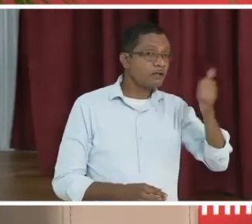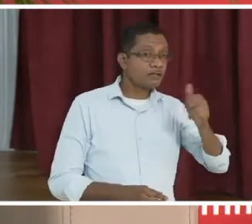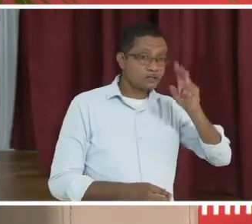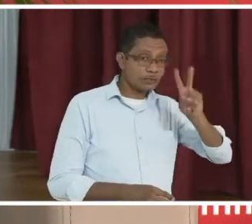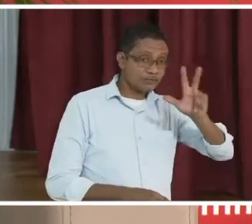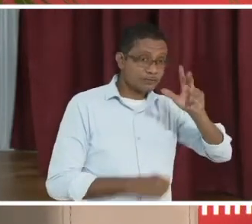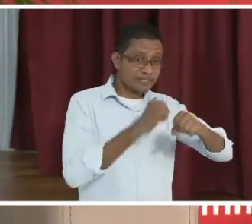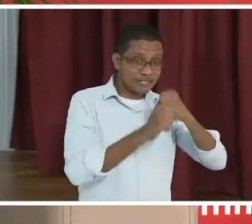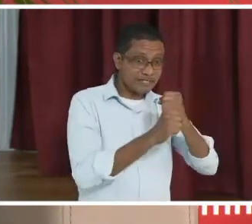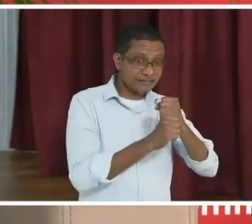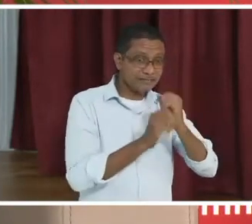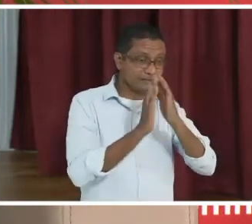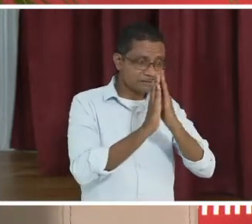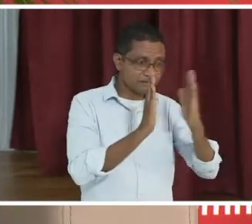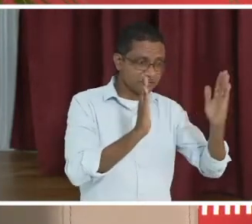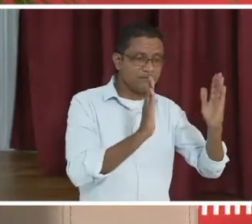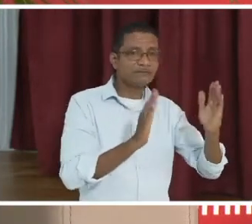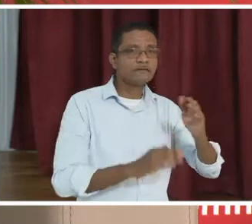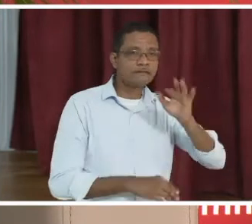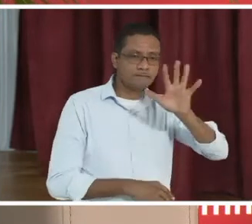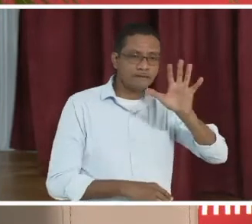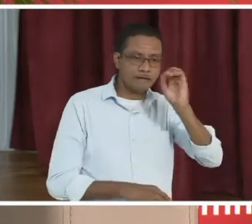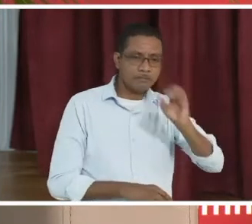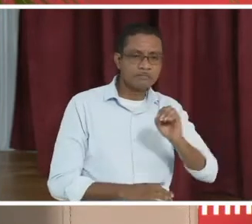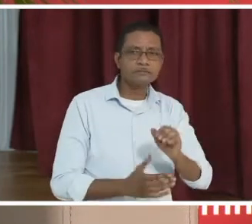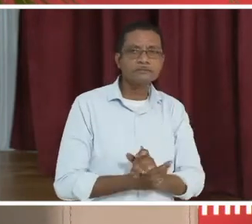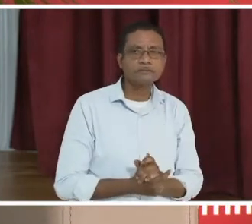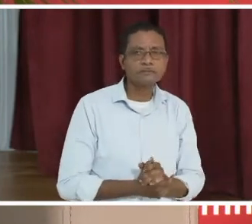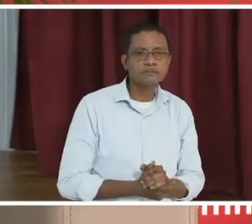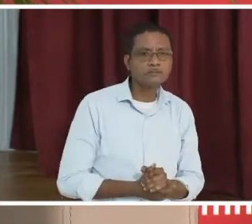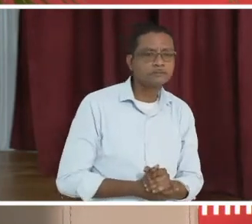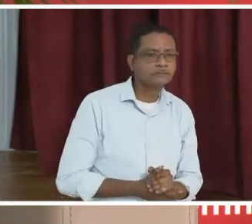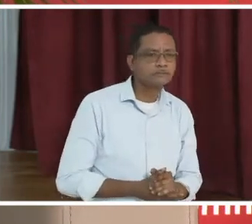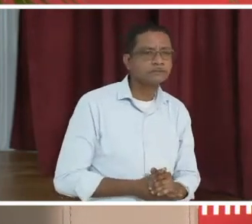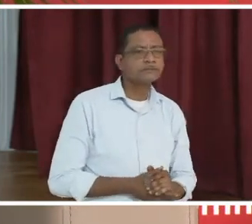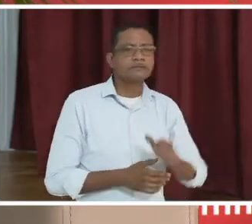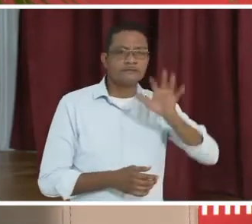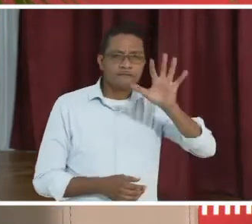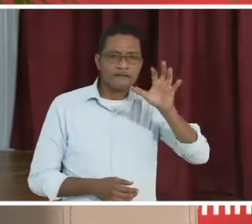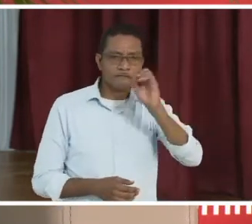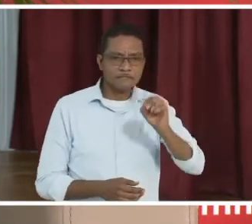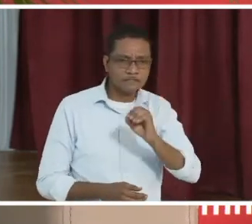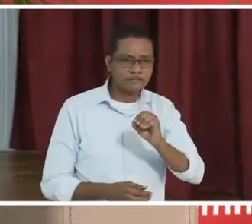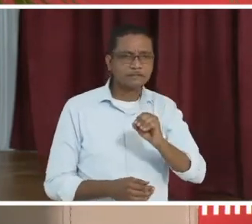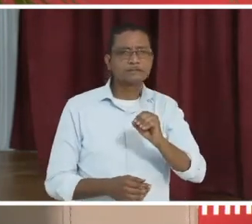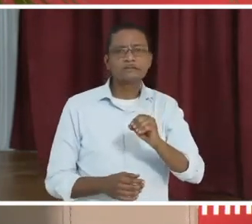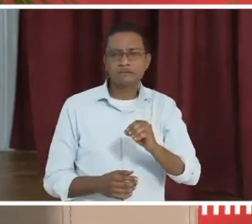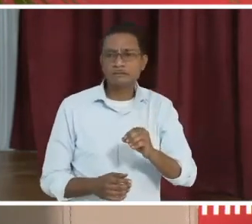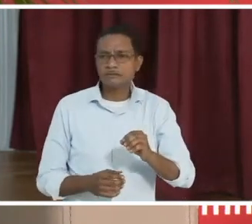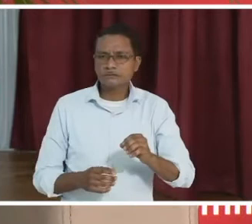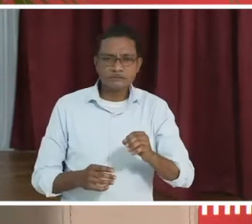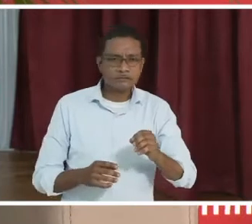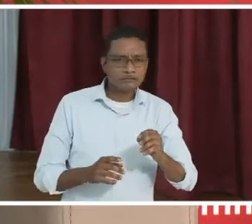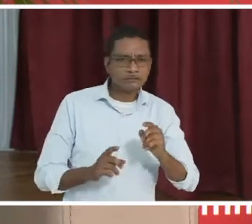that you can be comfortable with and budget for. Correct, and plan for. Correct. And 5% goes to our present open market